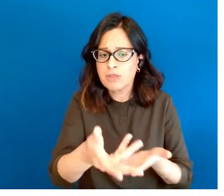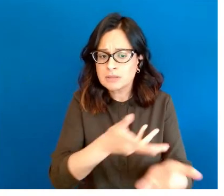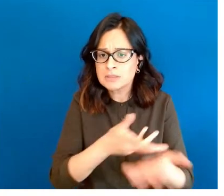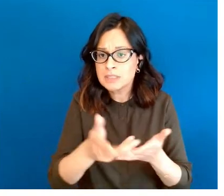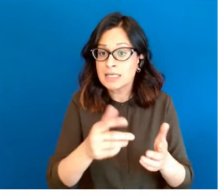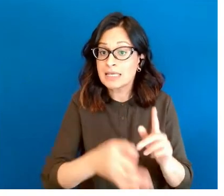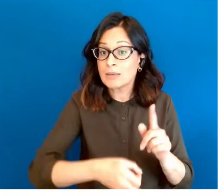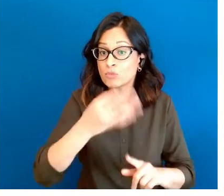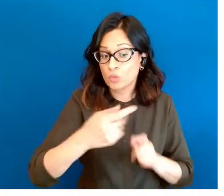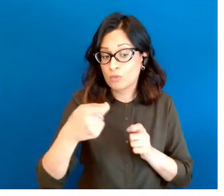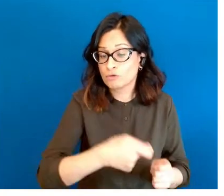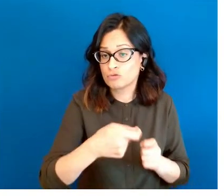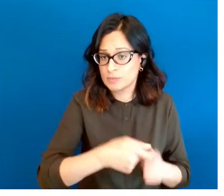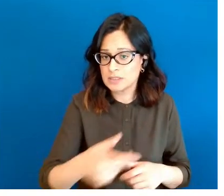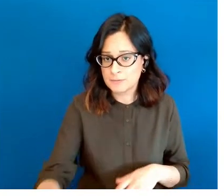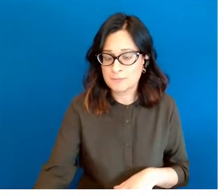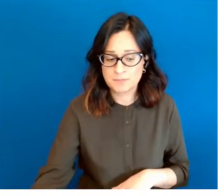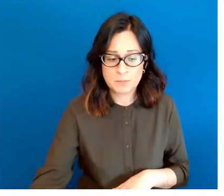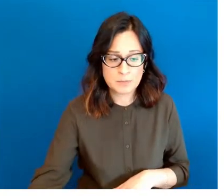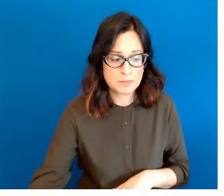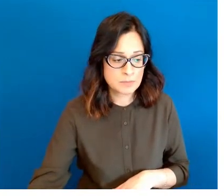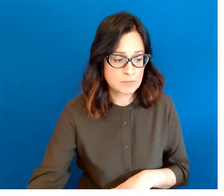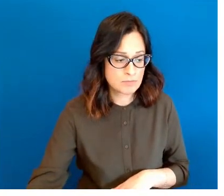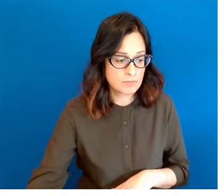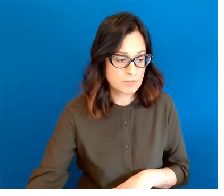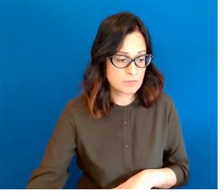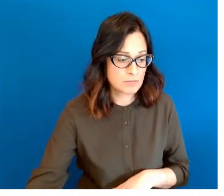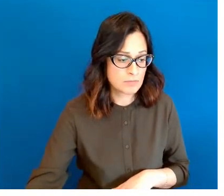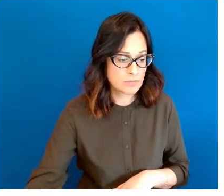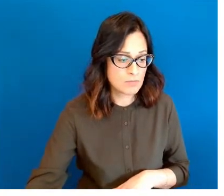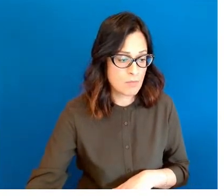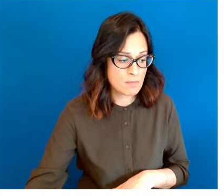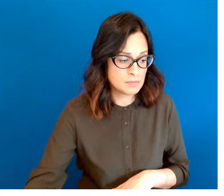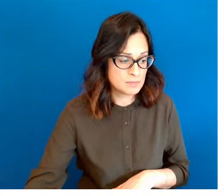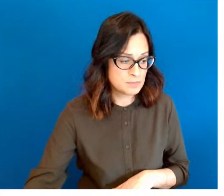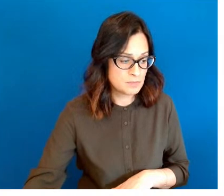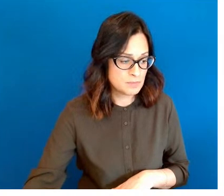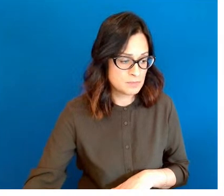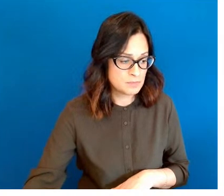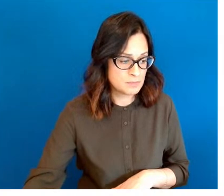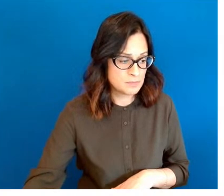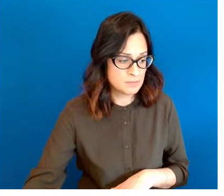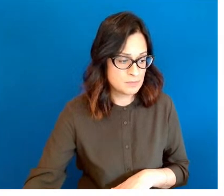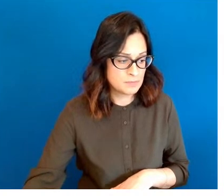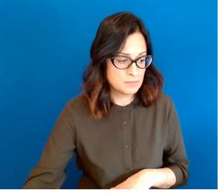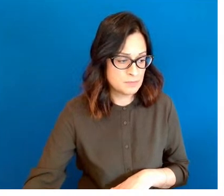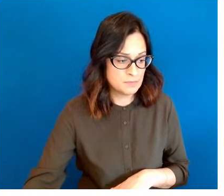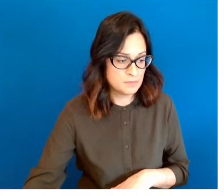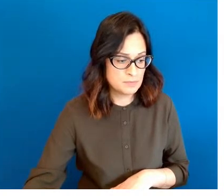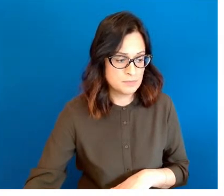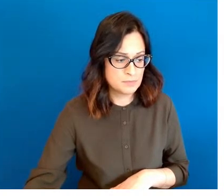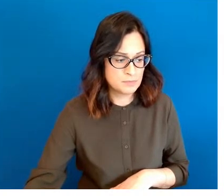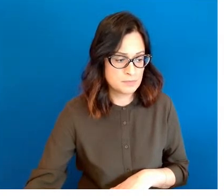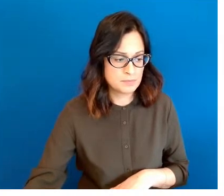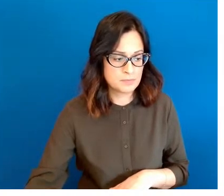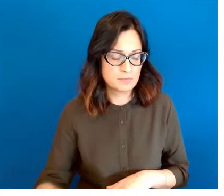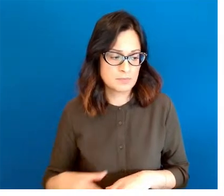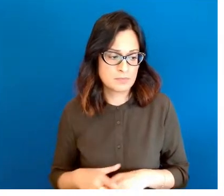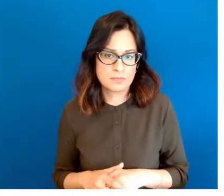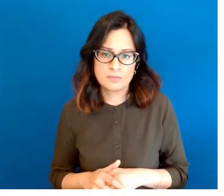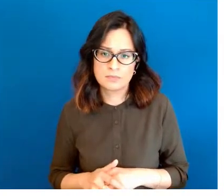treatment. If we look at the pharmacotherapy of allergic rhinitis, we see that